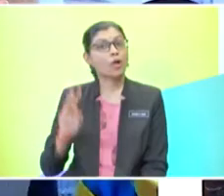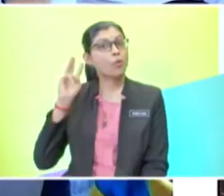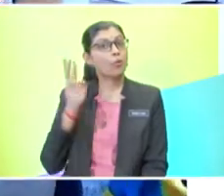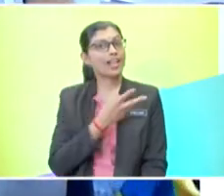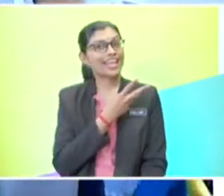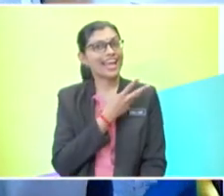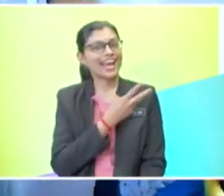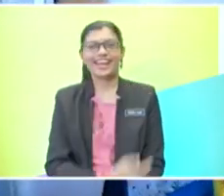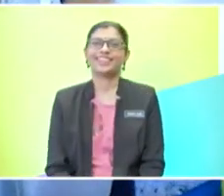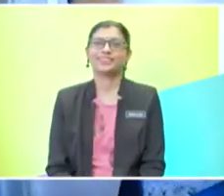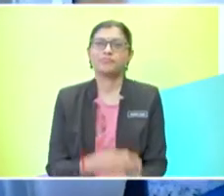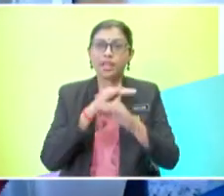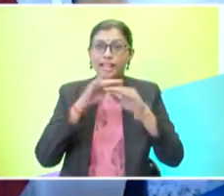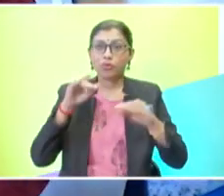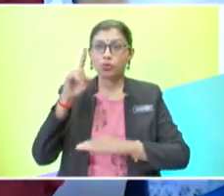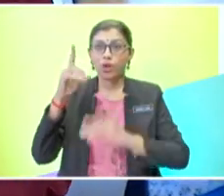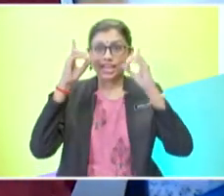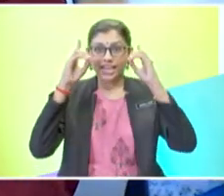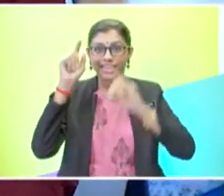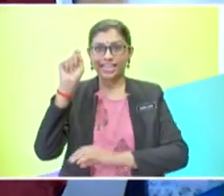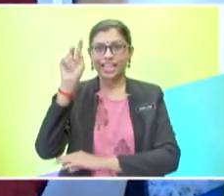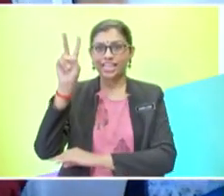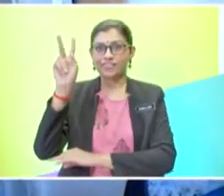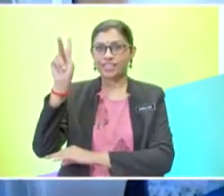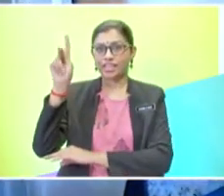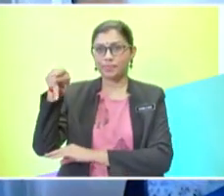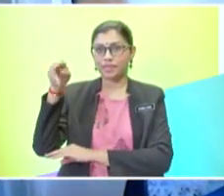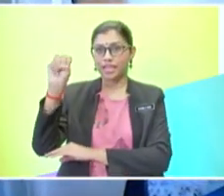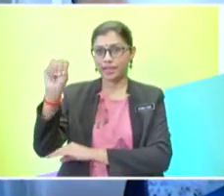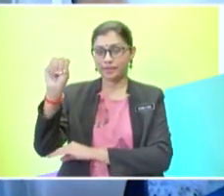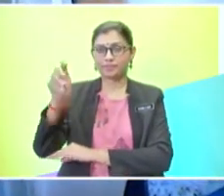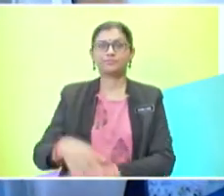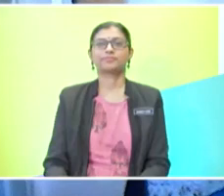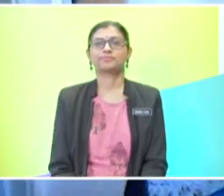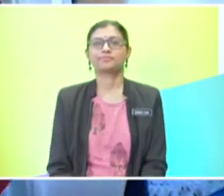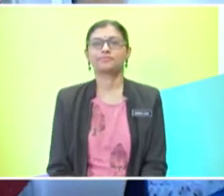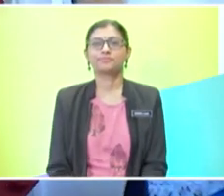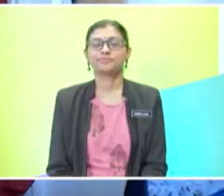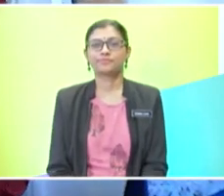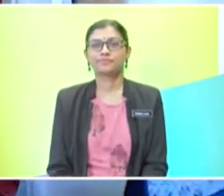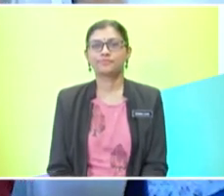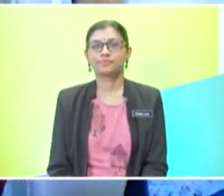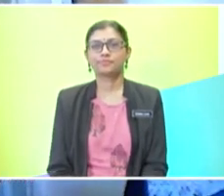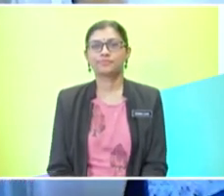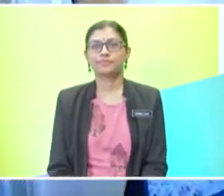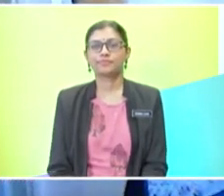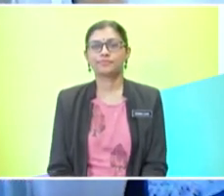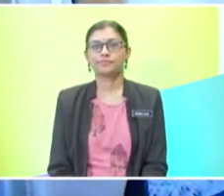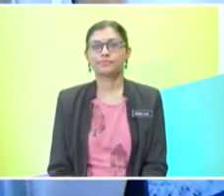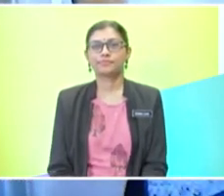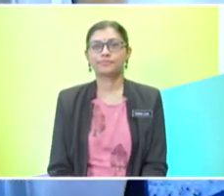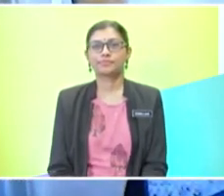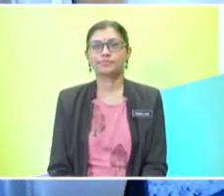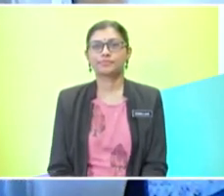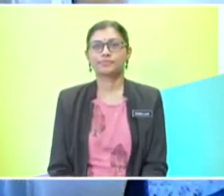Welcome back to Level 1 on DidikTV KPM together with Mr. Warid as well as Teacher Sharmila as our sign language